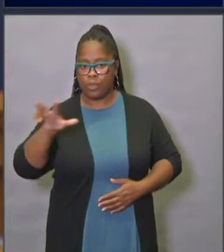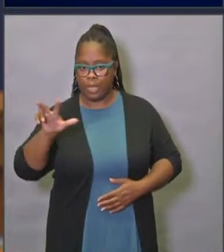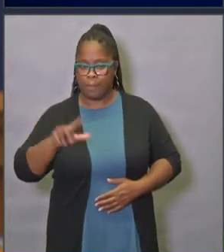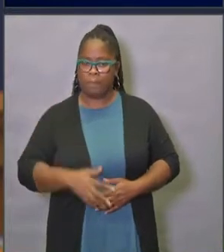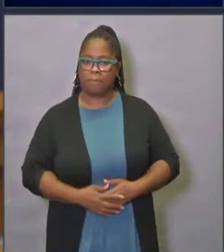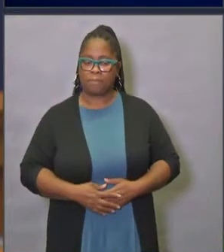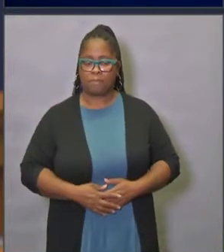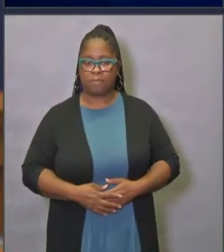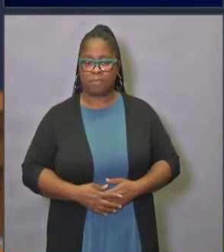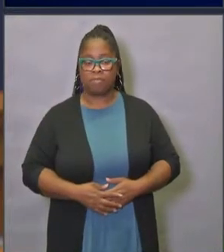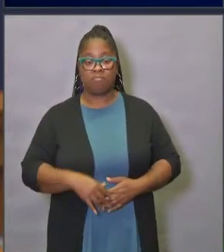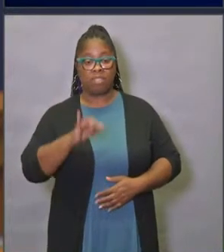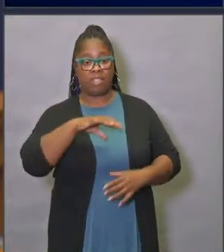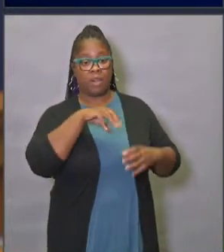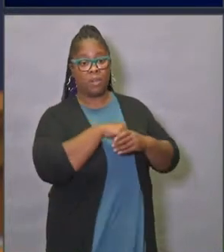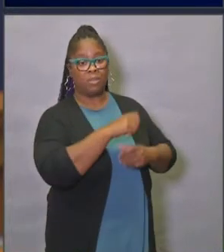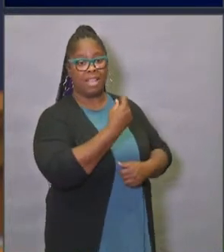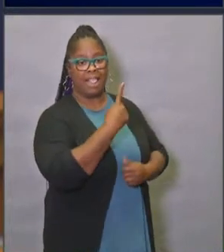263,333. This does include